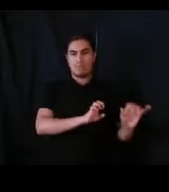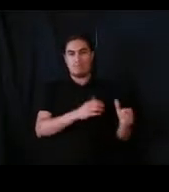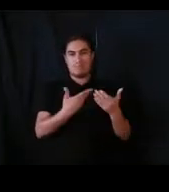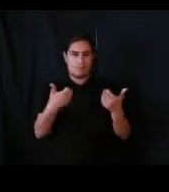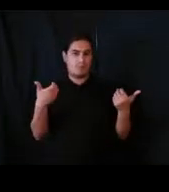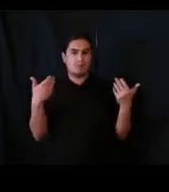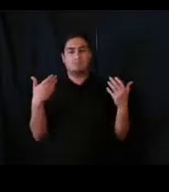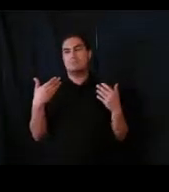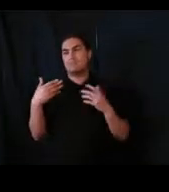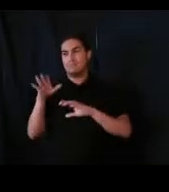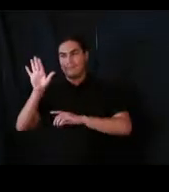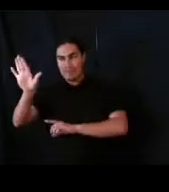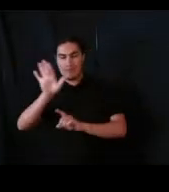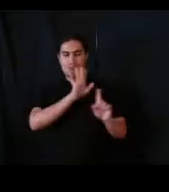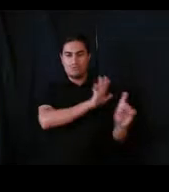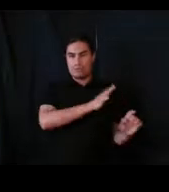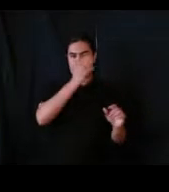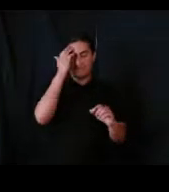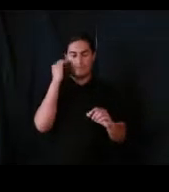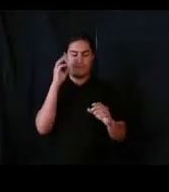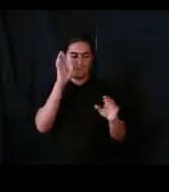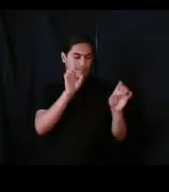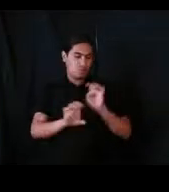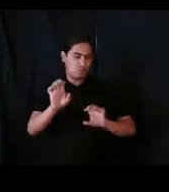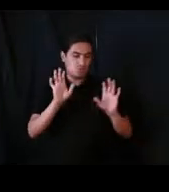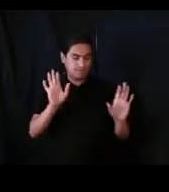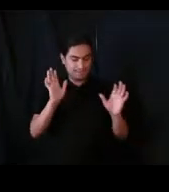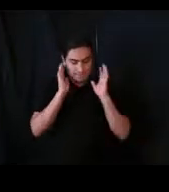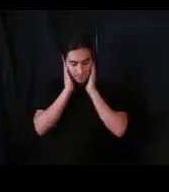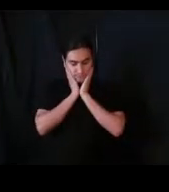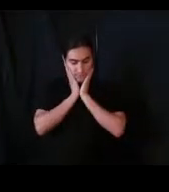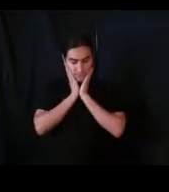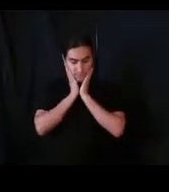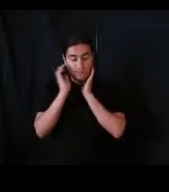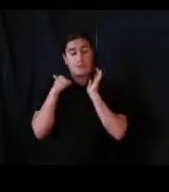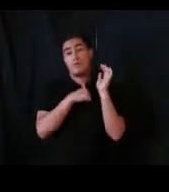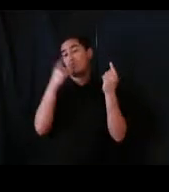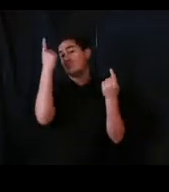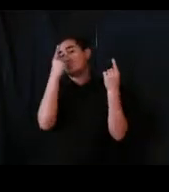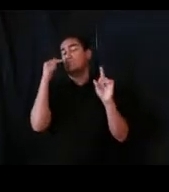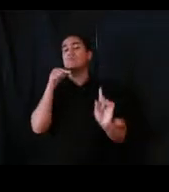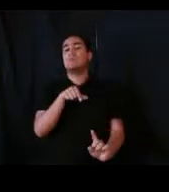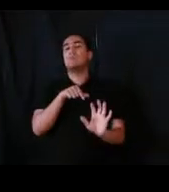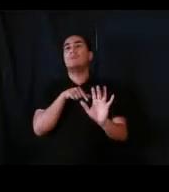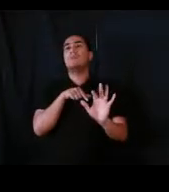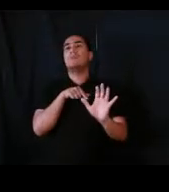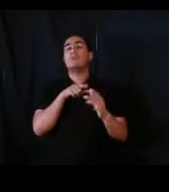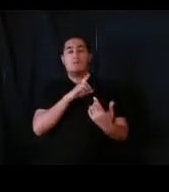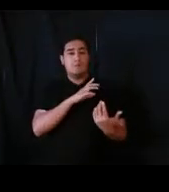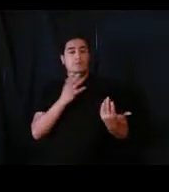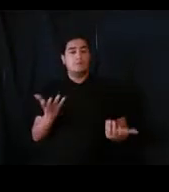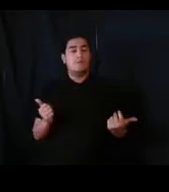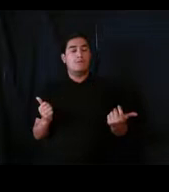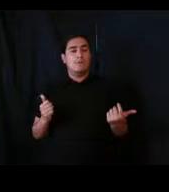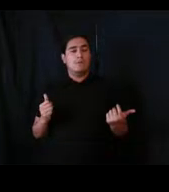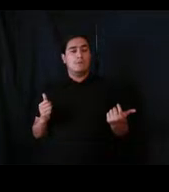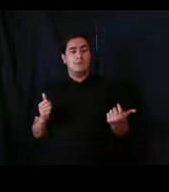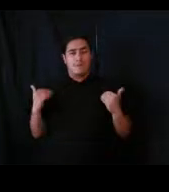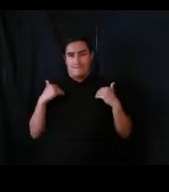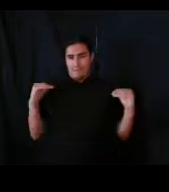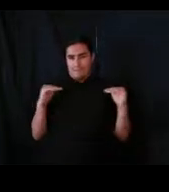criteria and solutions and local partnership program we're considering pulling in an